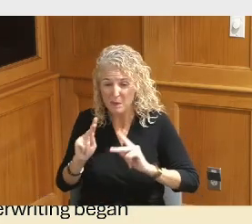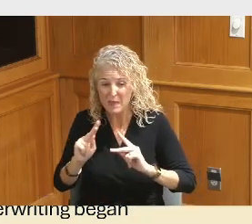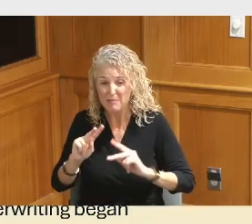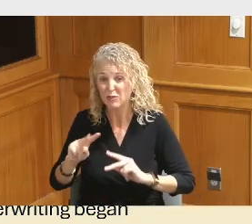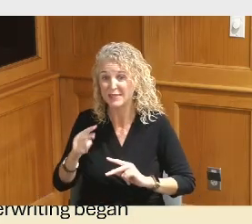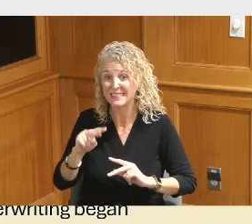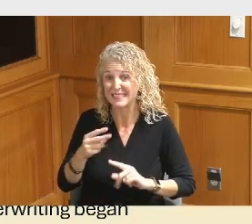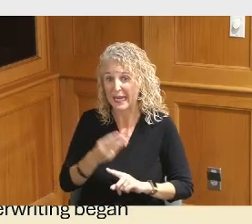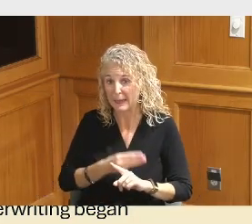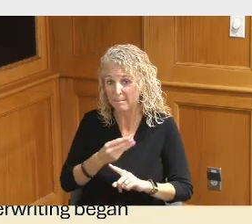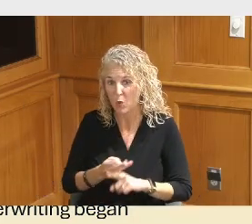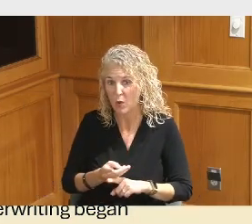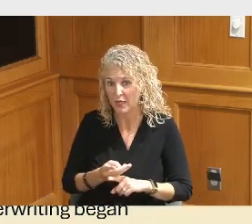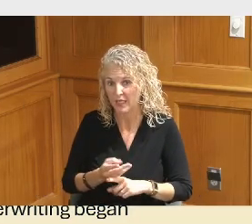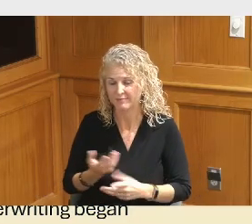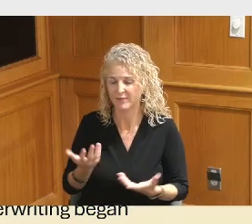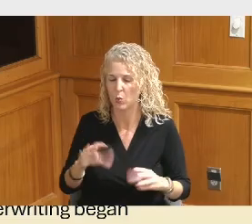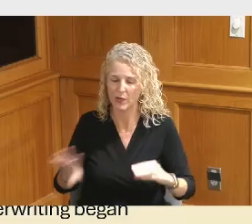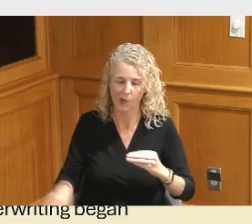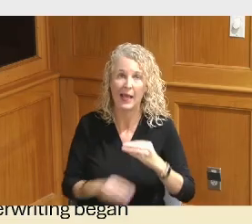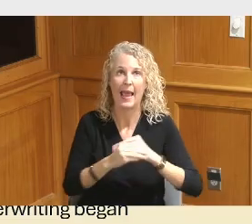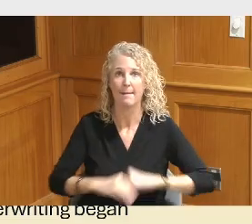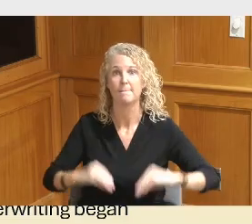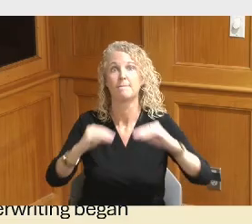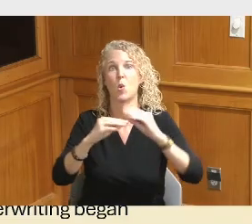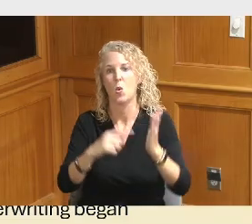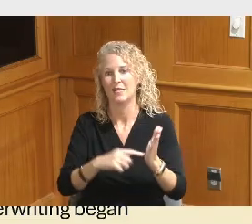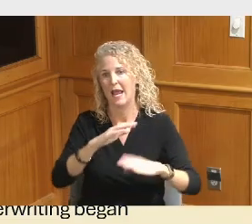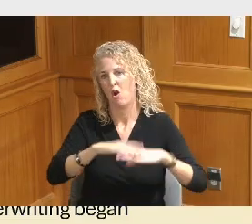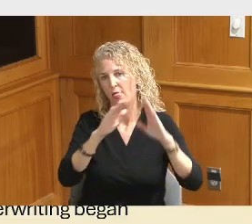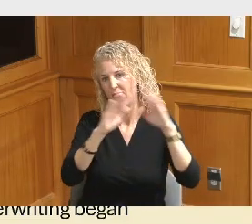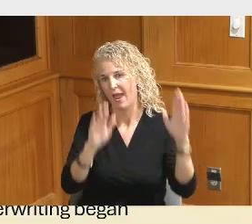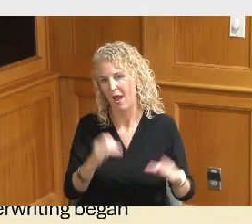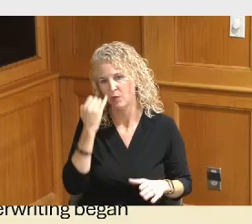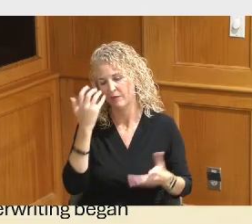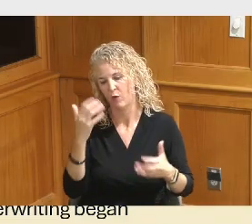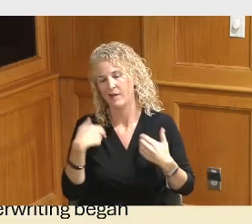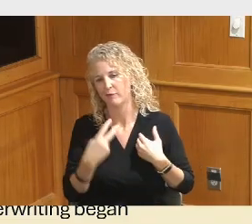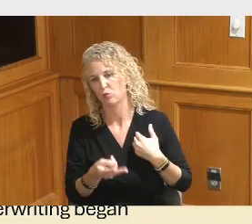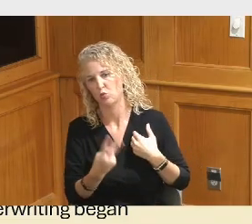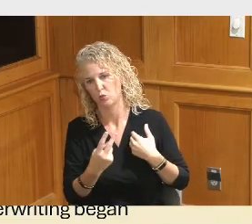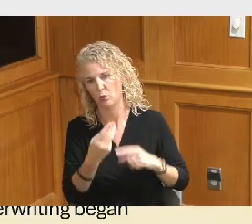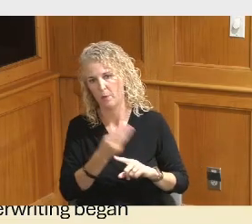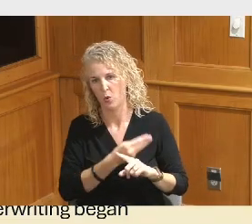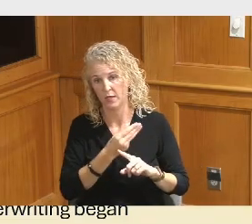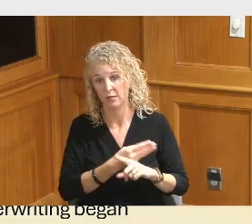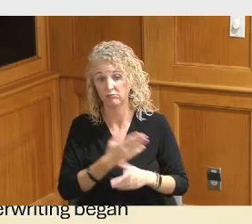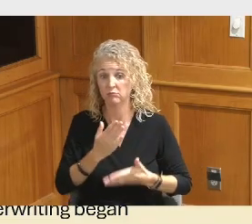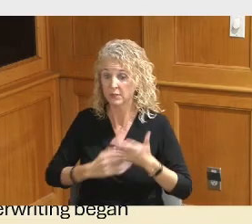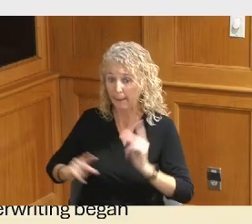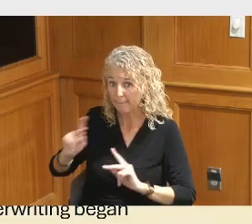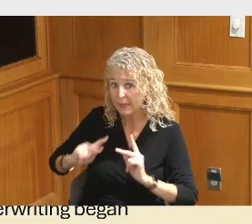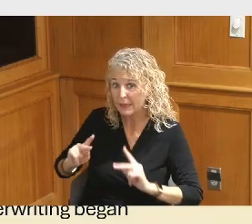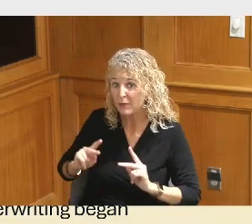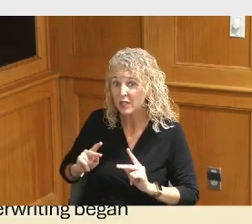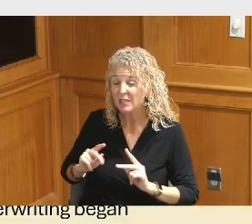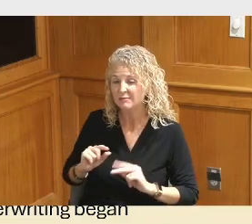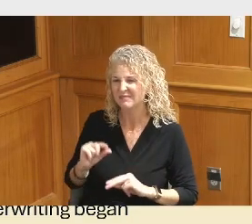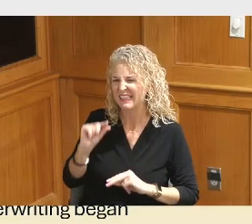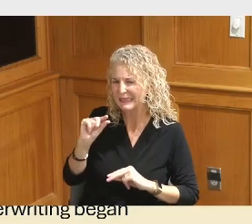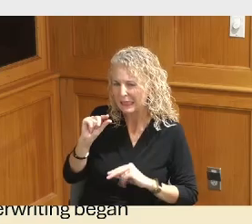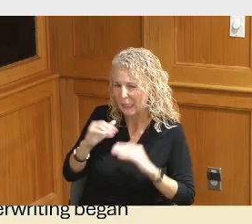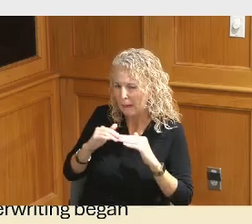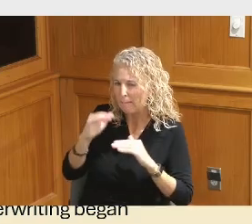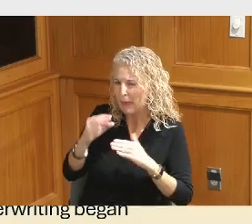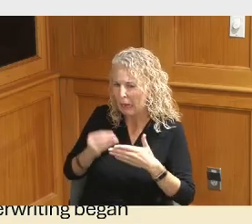second mortgage, which we don't want to add more debt, right? If you've already got 2 mortgages, some people just went slightly over that